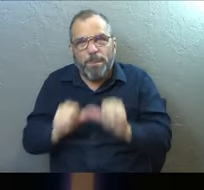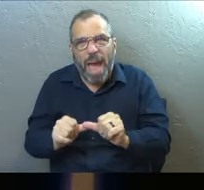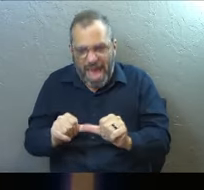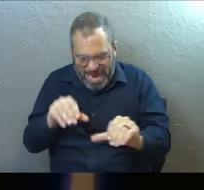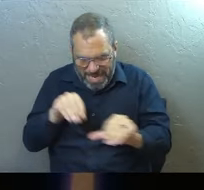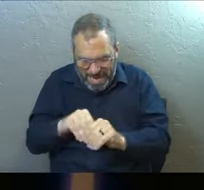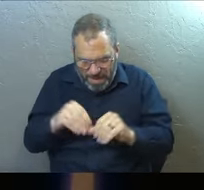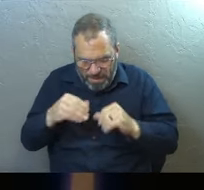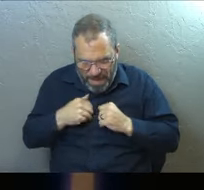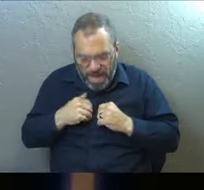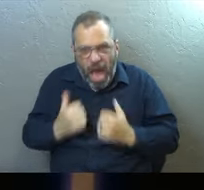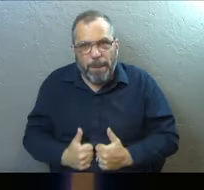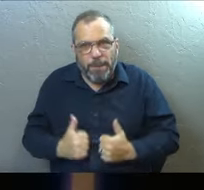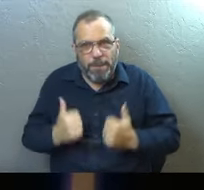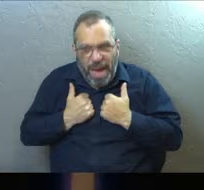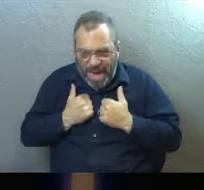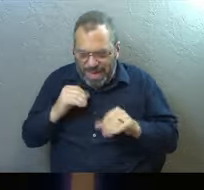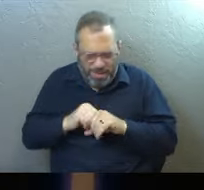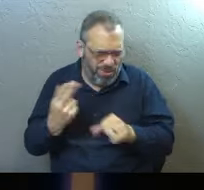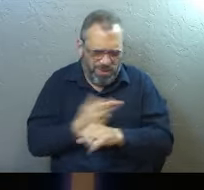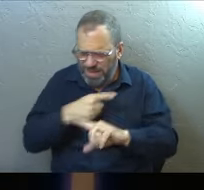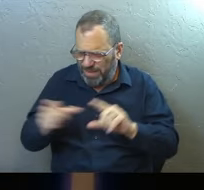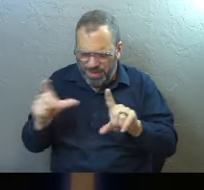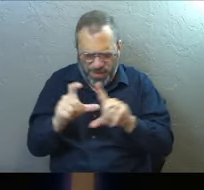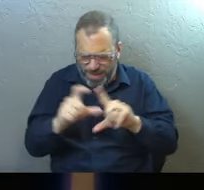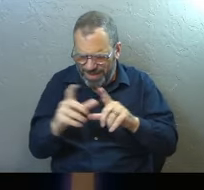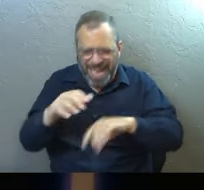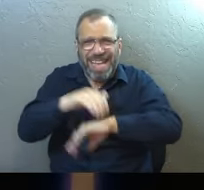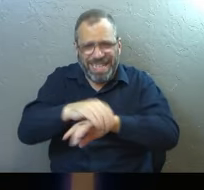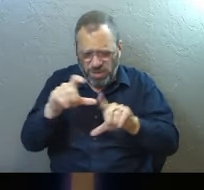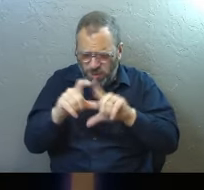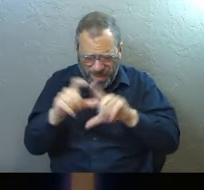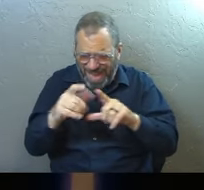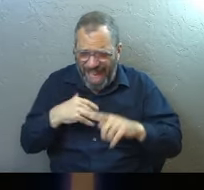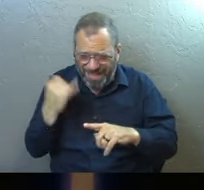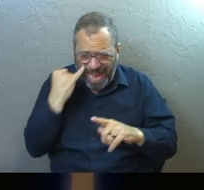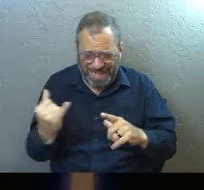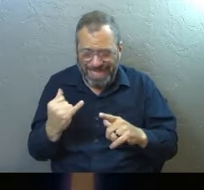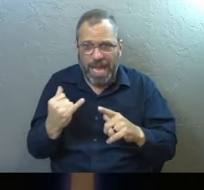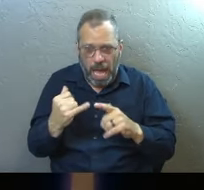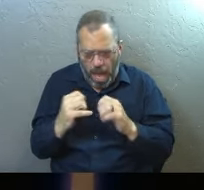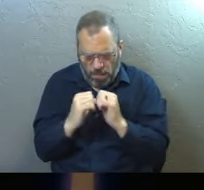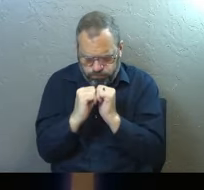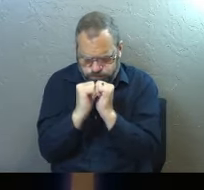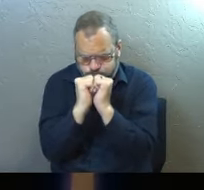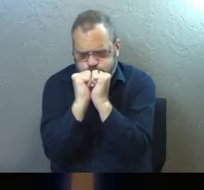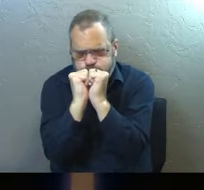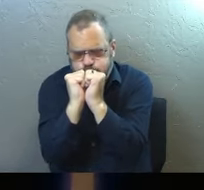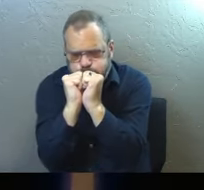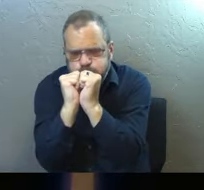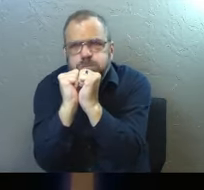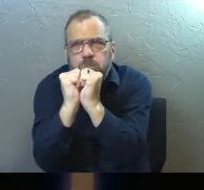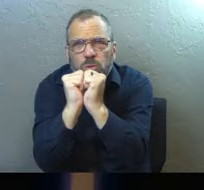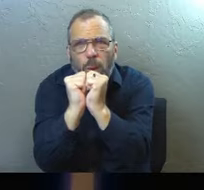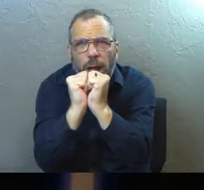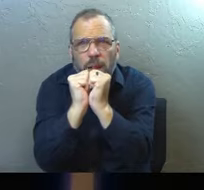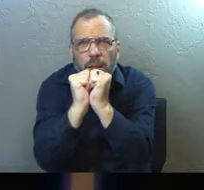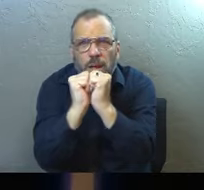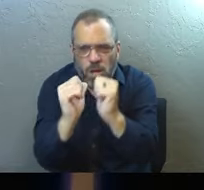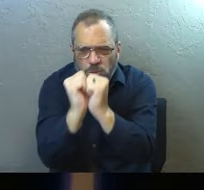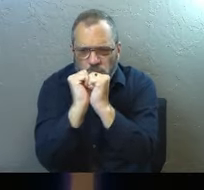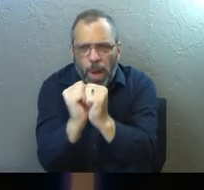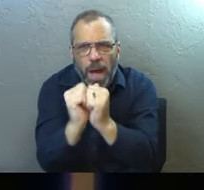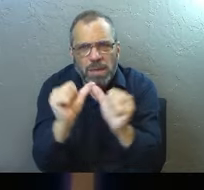me, abide in me. Other words that you could use, the English words to get the idea of that Greek word would be to dwell or